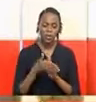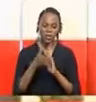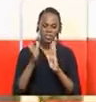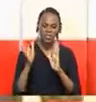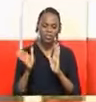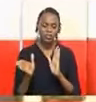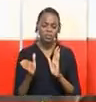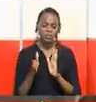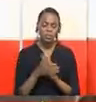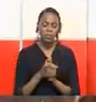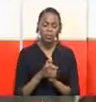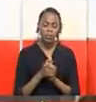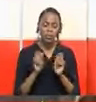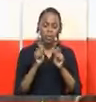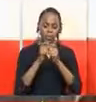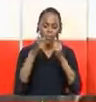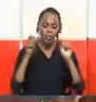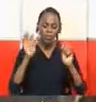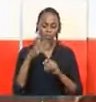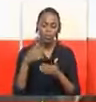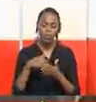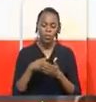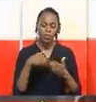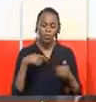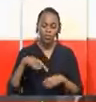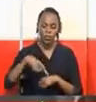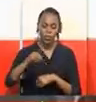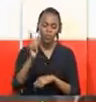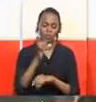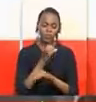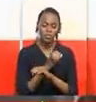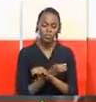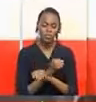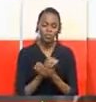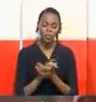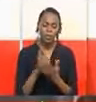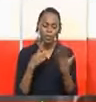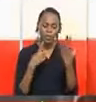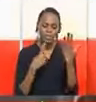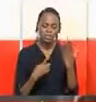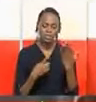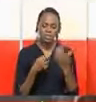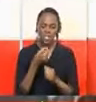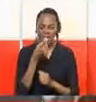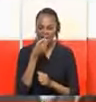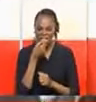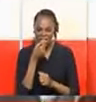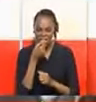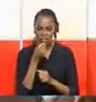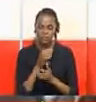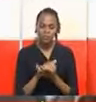and windows before proceeding to church for the 6 a.m. mass, which he never missed.